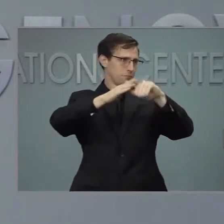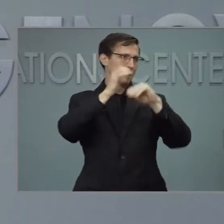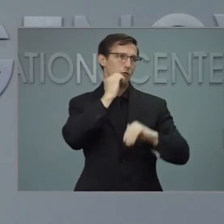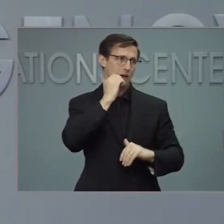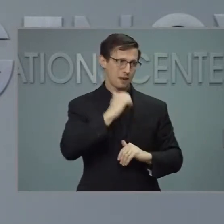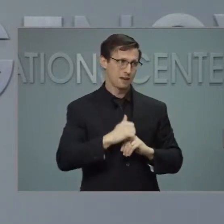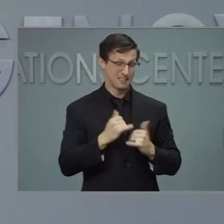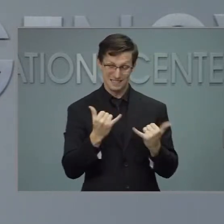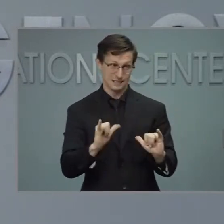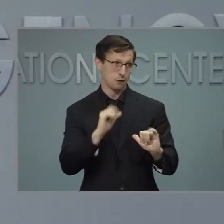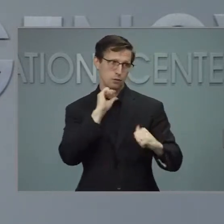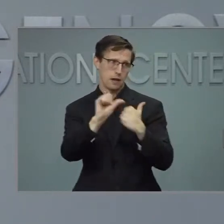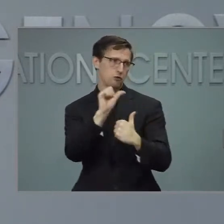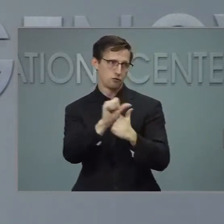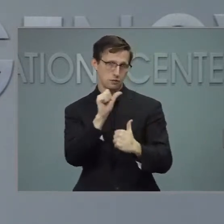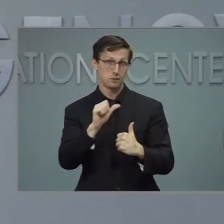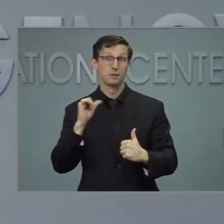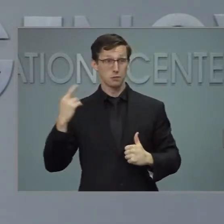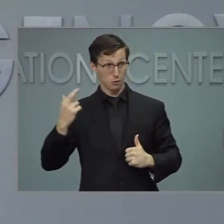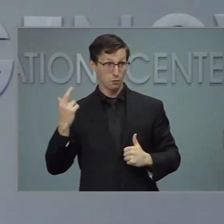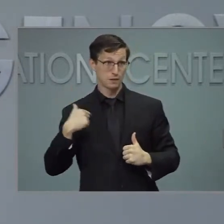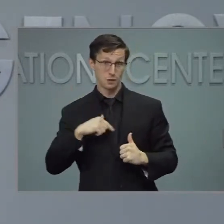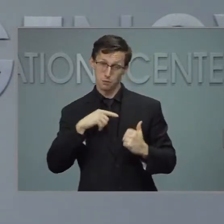we are today. Thank you.